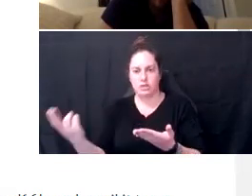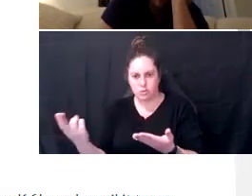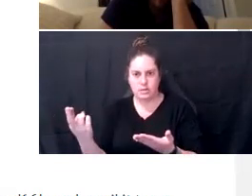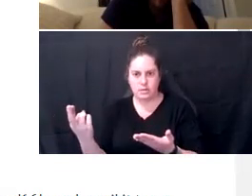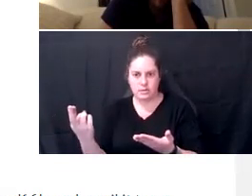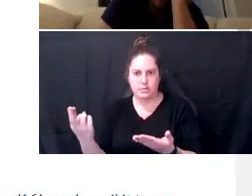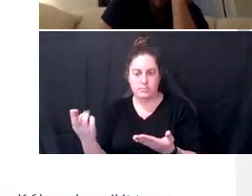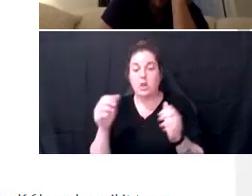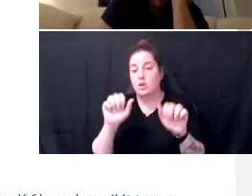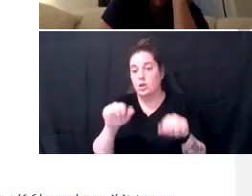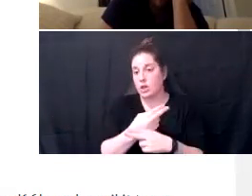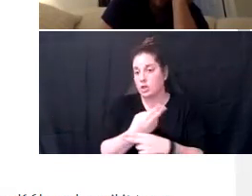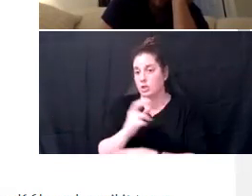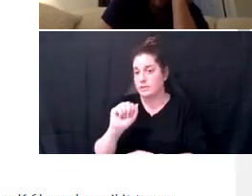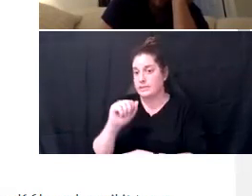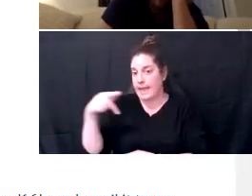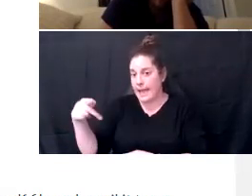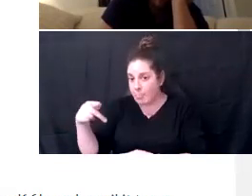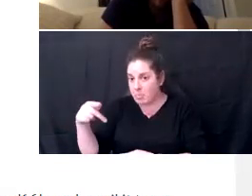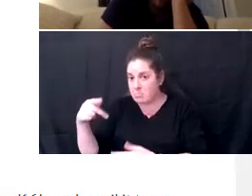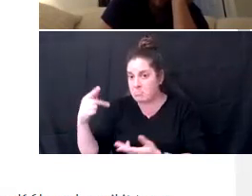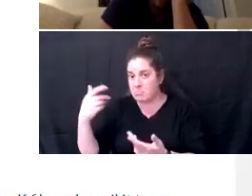apps, you can install this